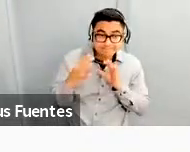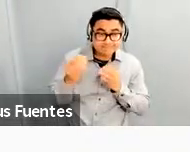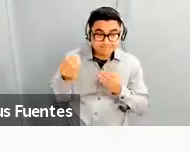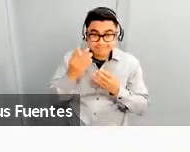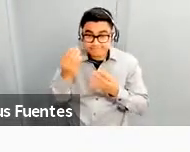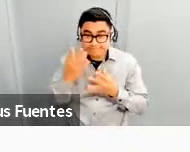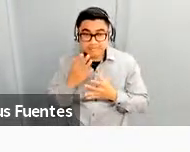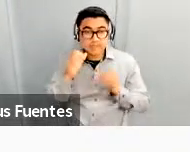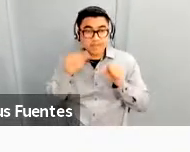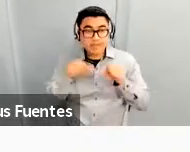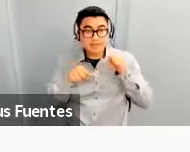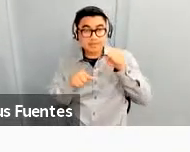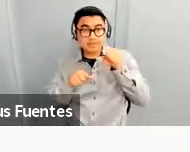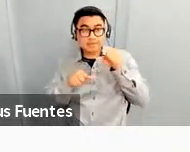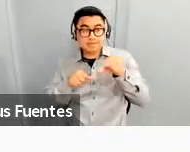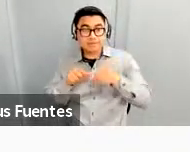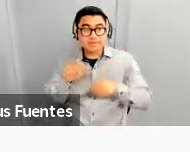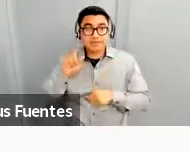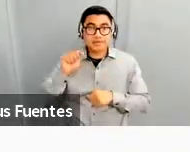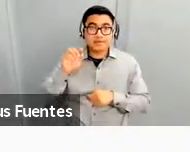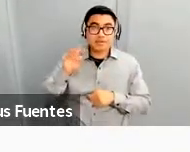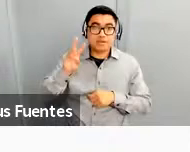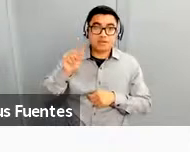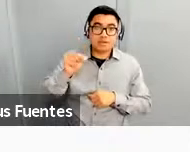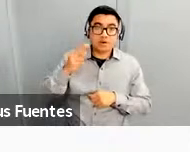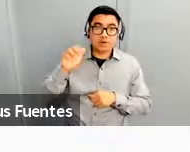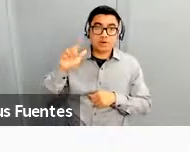email address right here,